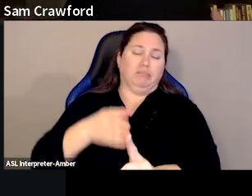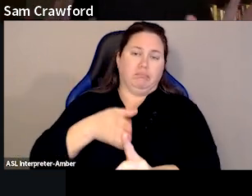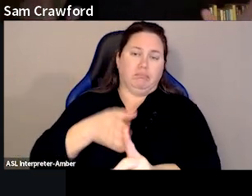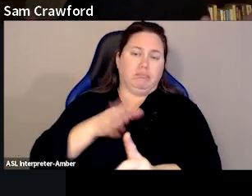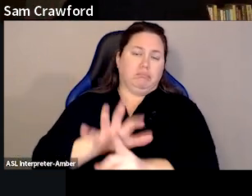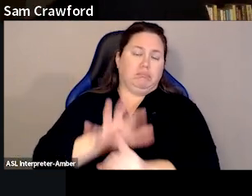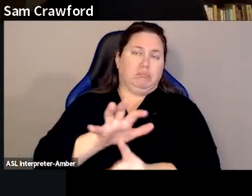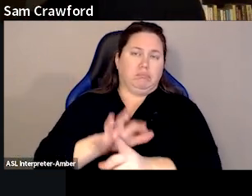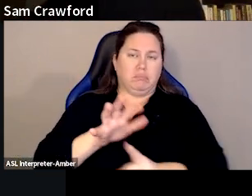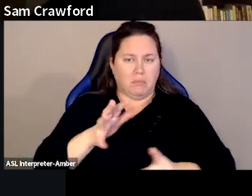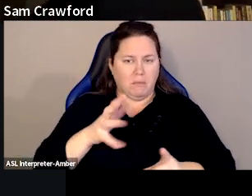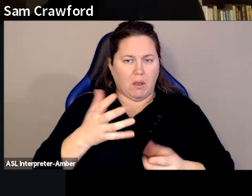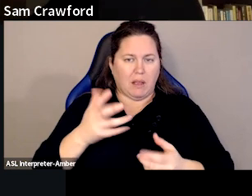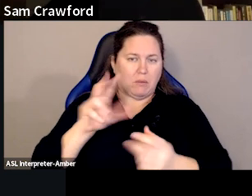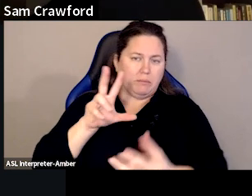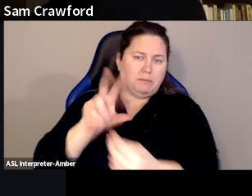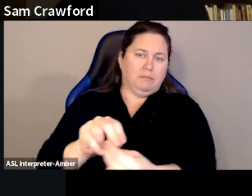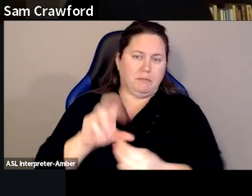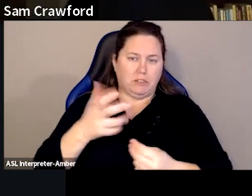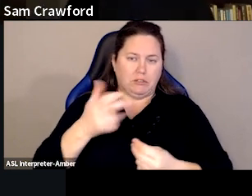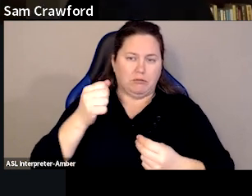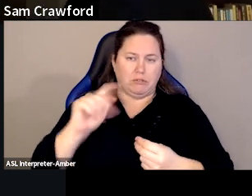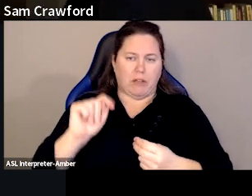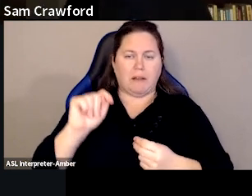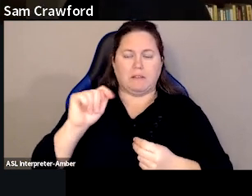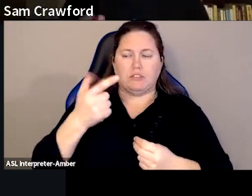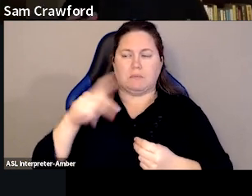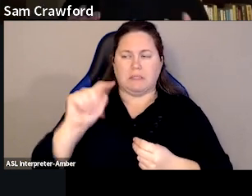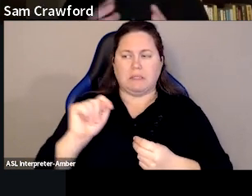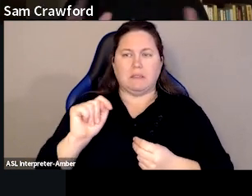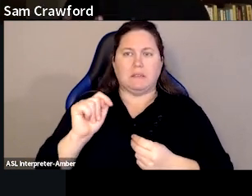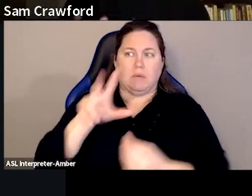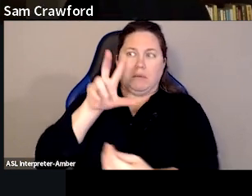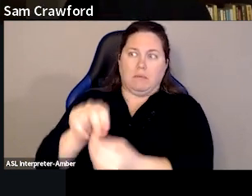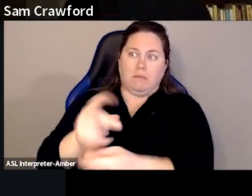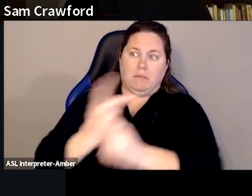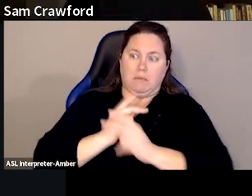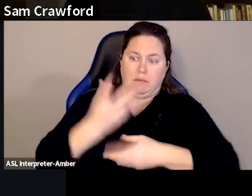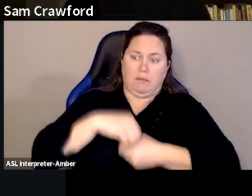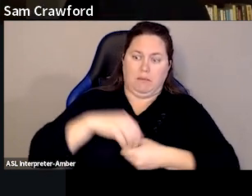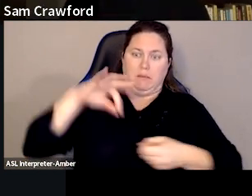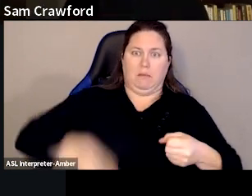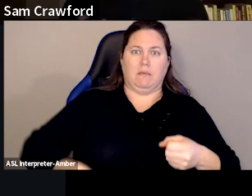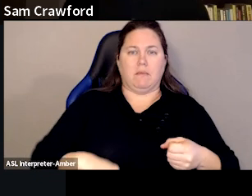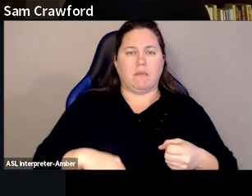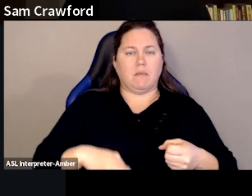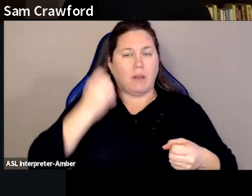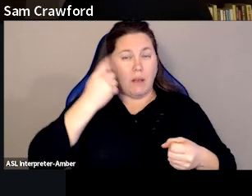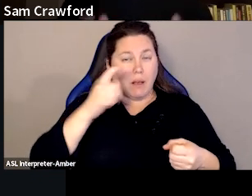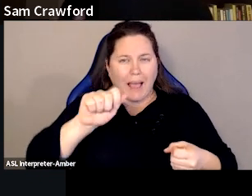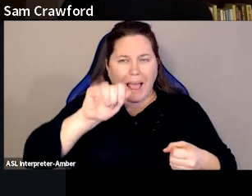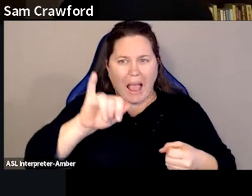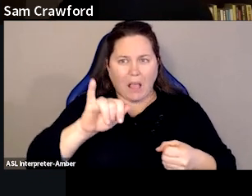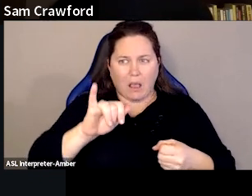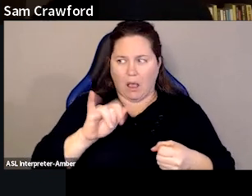help us in whatever area of life. But what if I told you that AI has pretty much been a staple in all of our